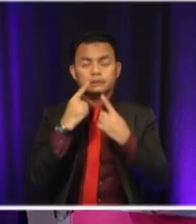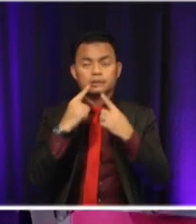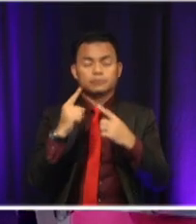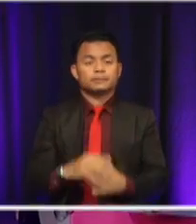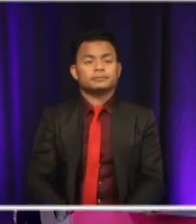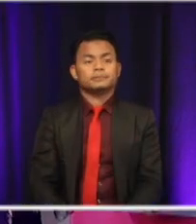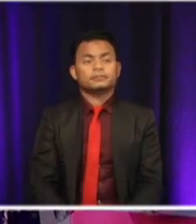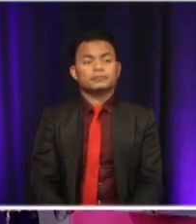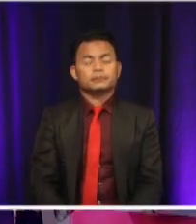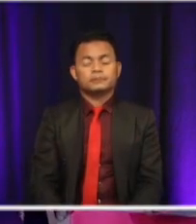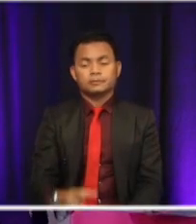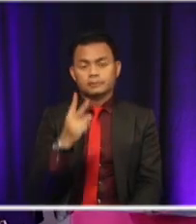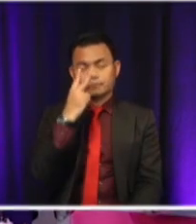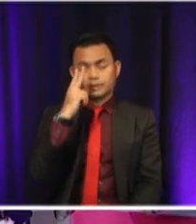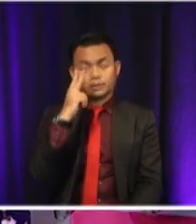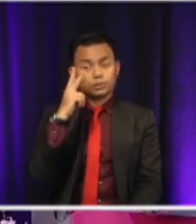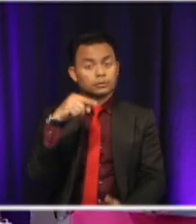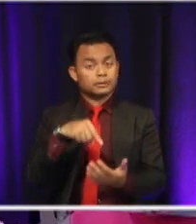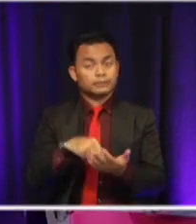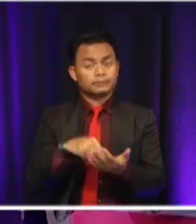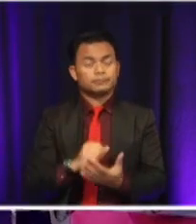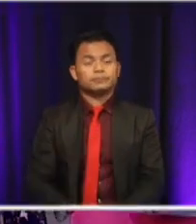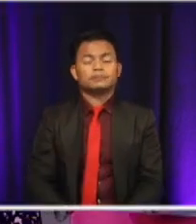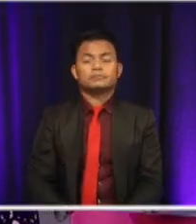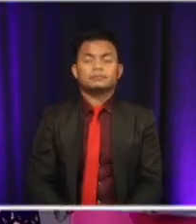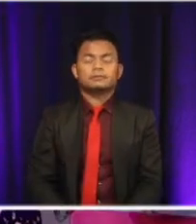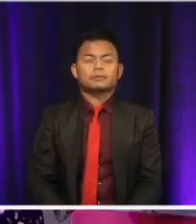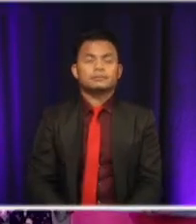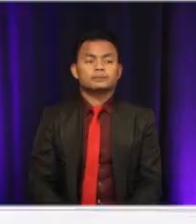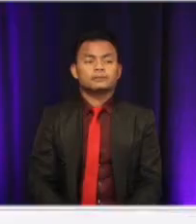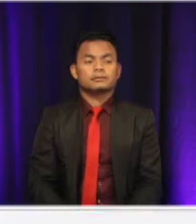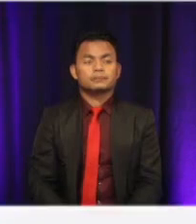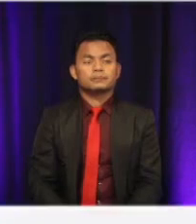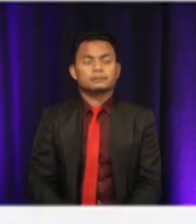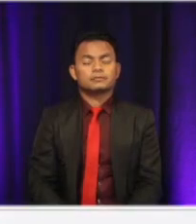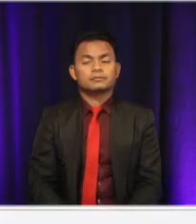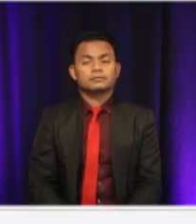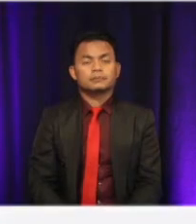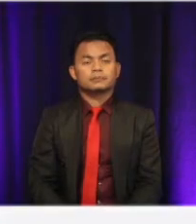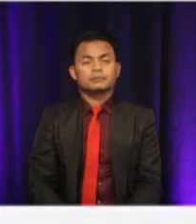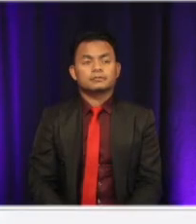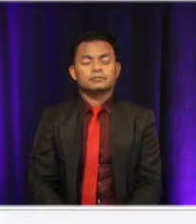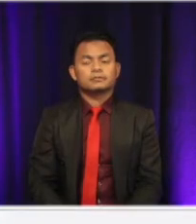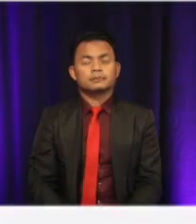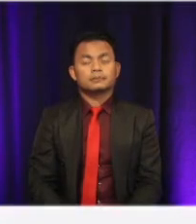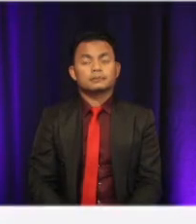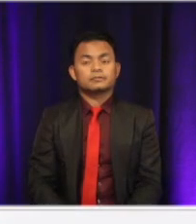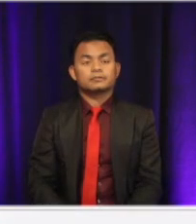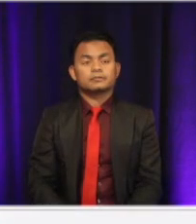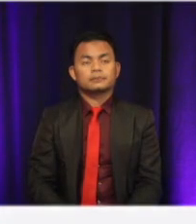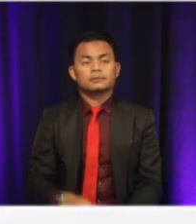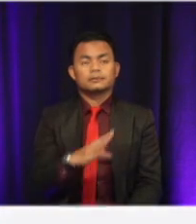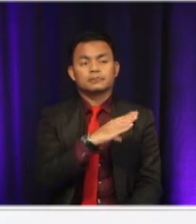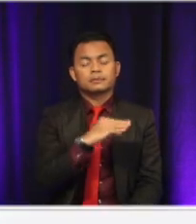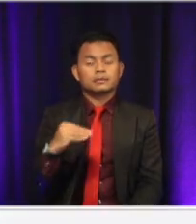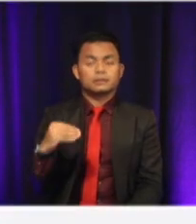a look at this. This is an extract taken from the short story Thieving Daughter. And those of